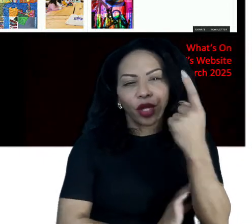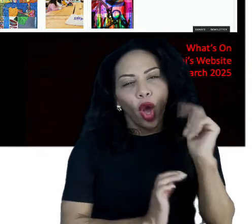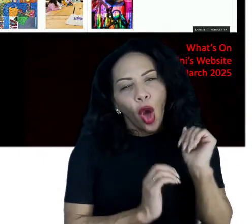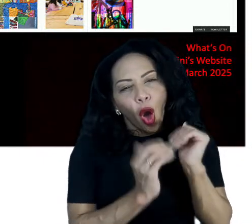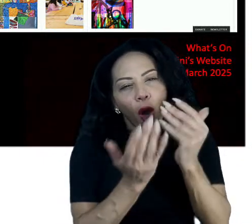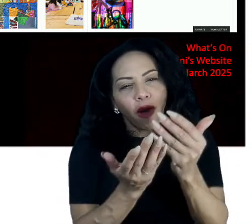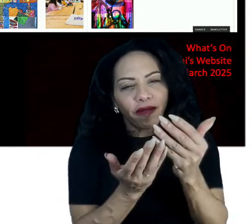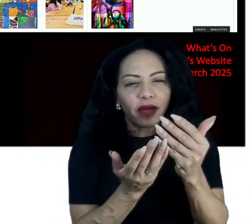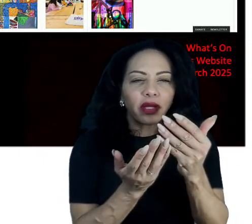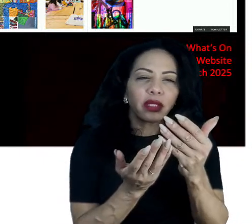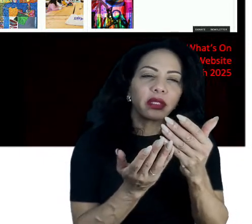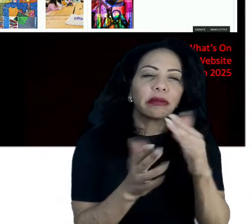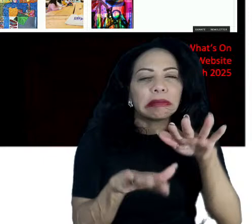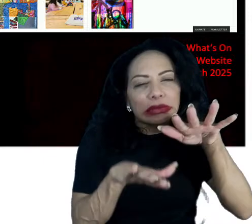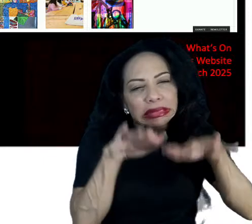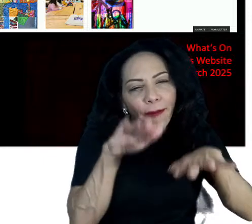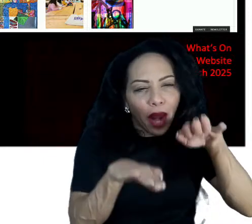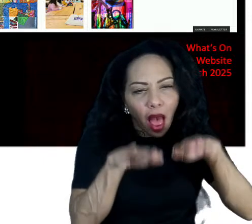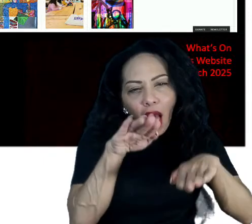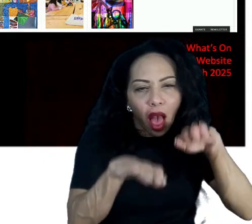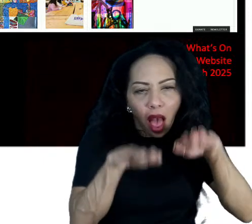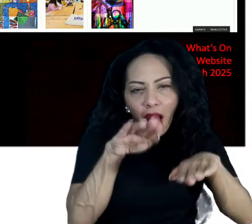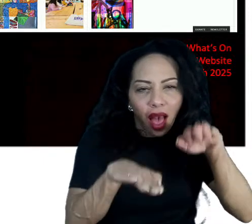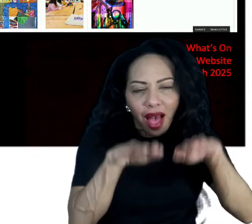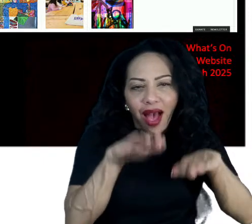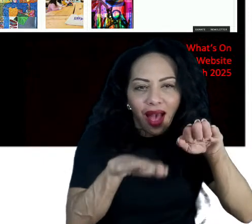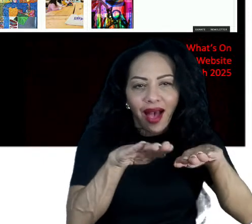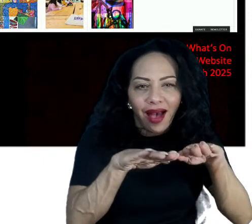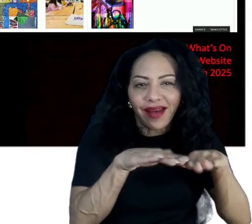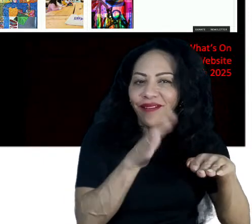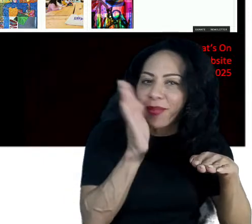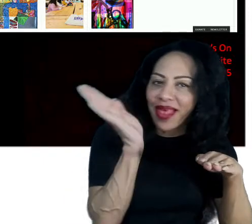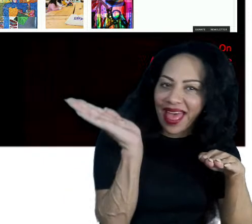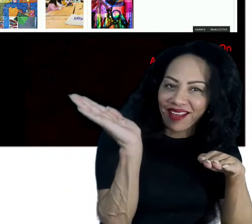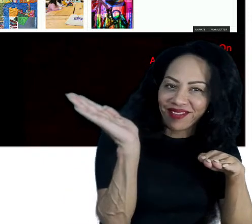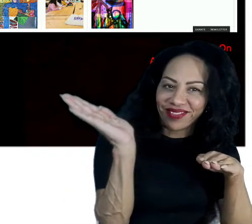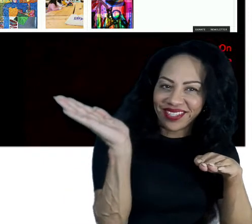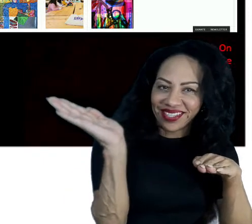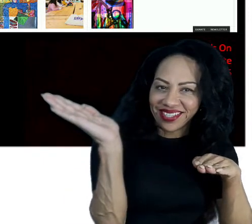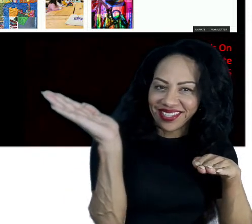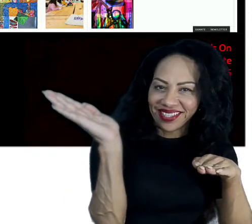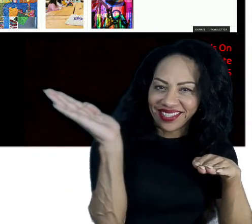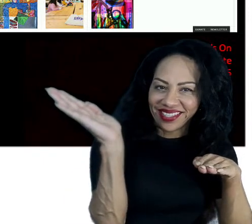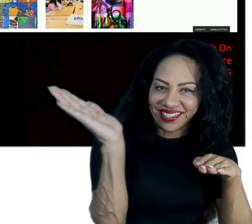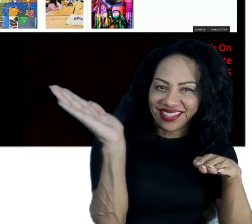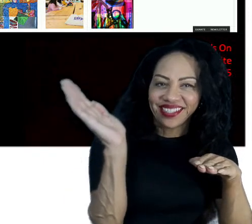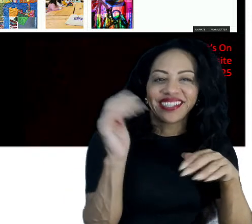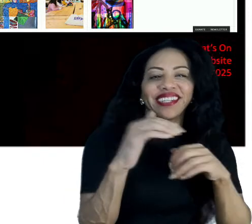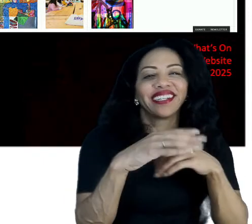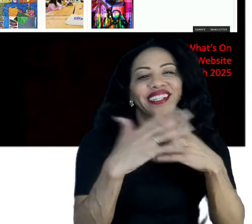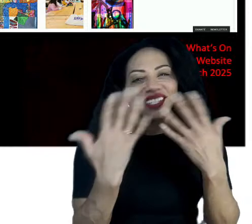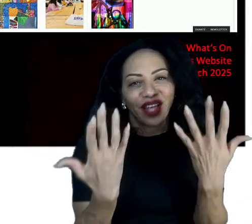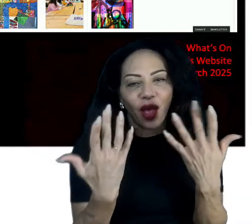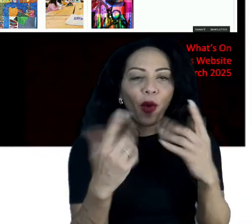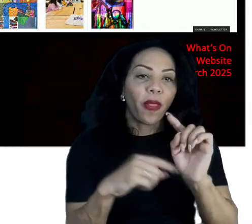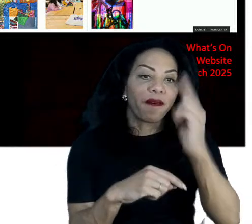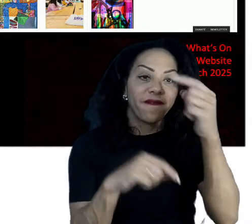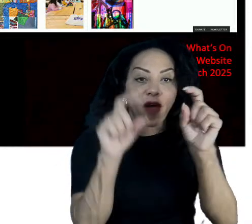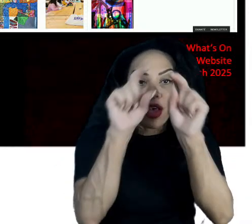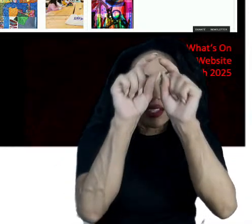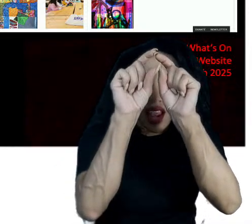not too dissimilar. So it's kind of on the first line, it's talking about, has